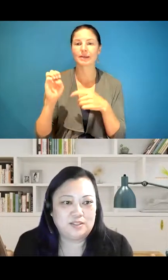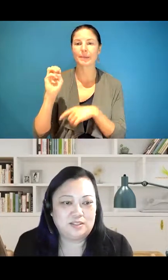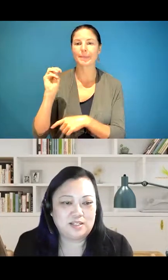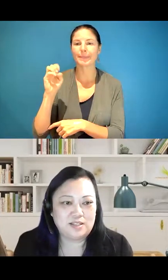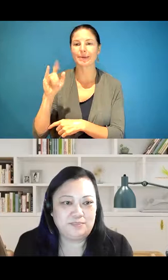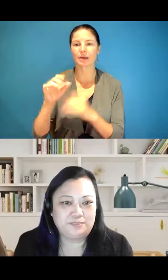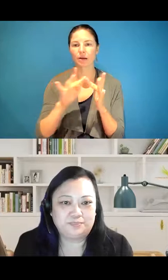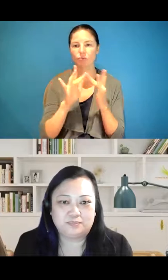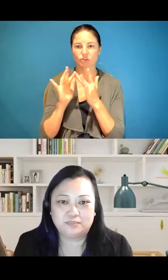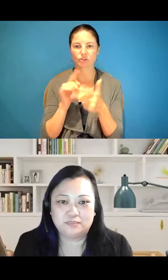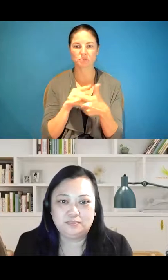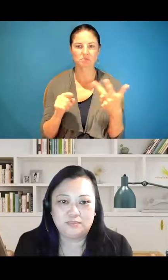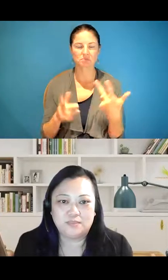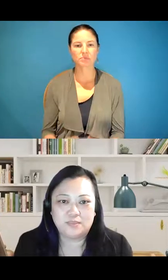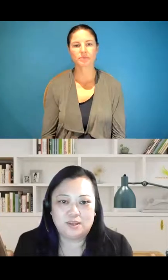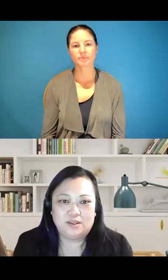Next slide.